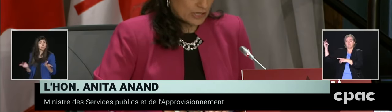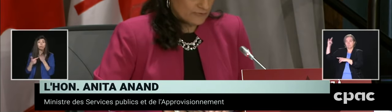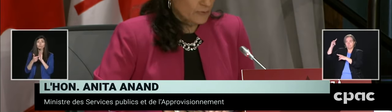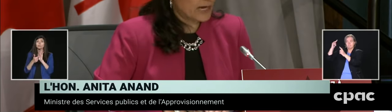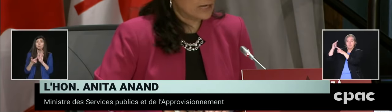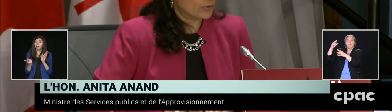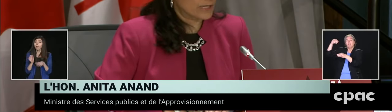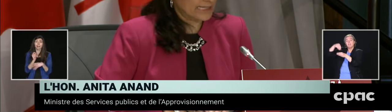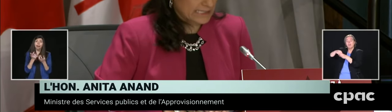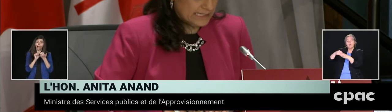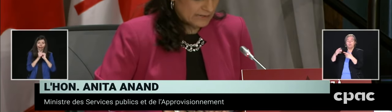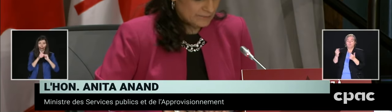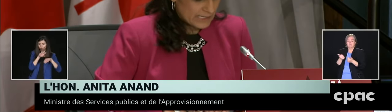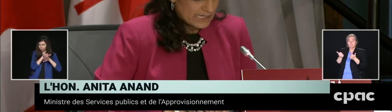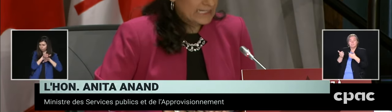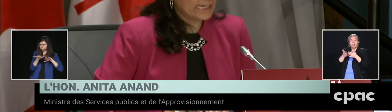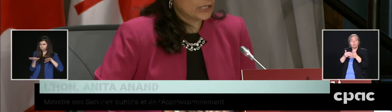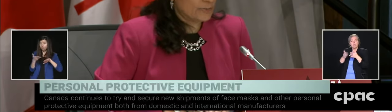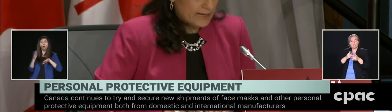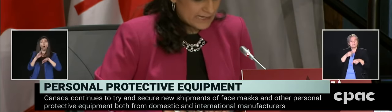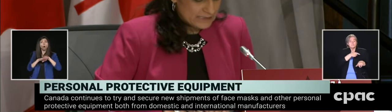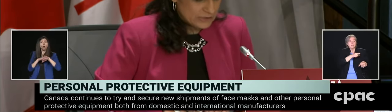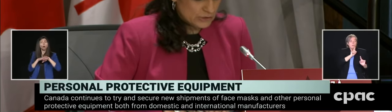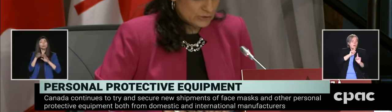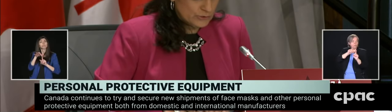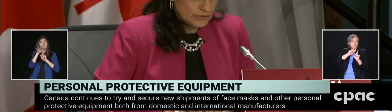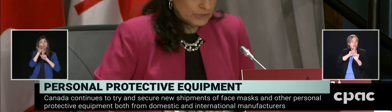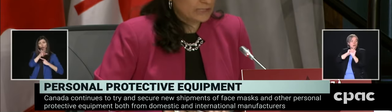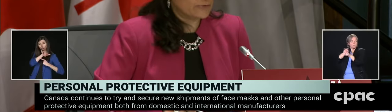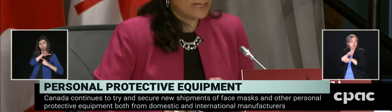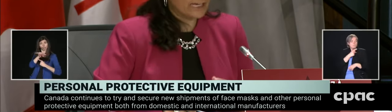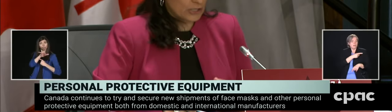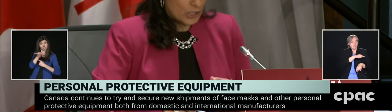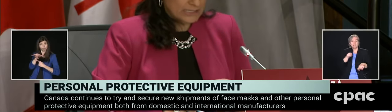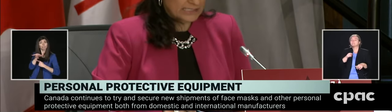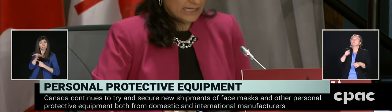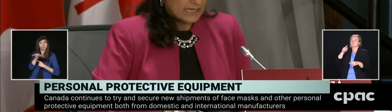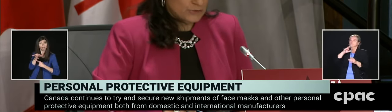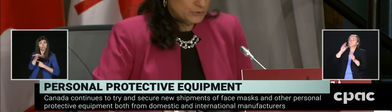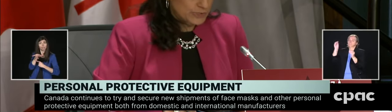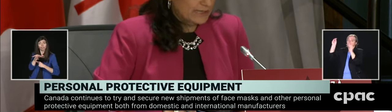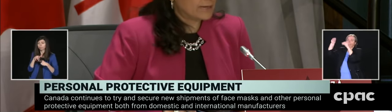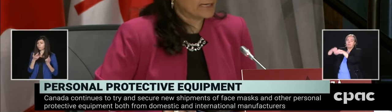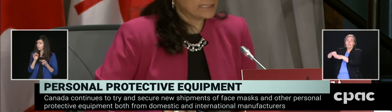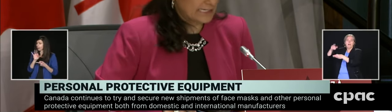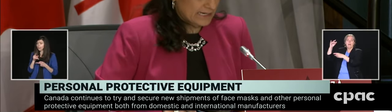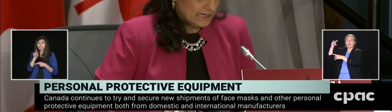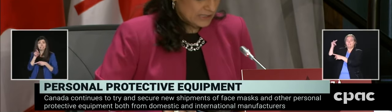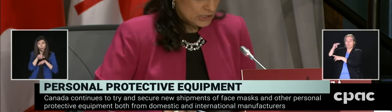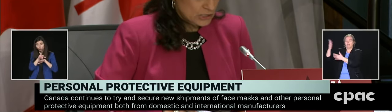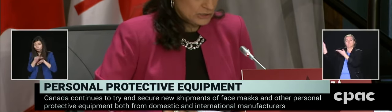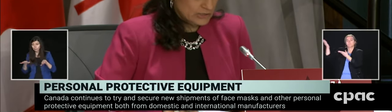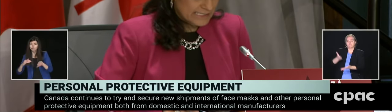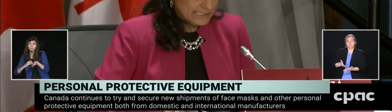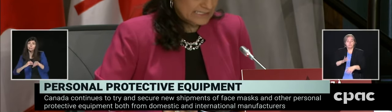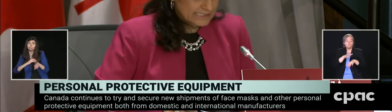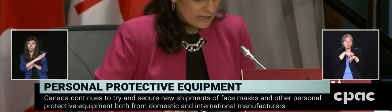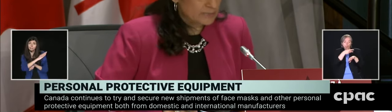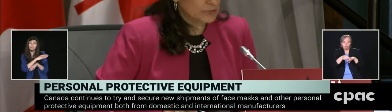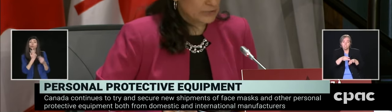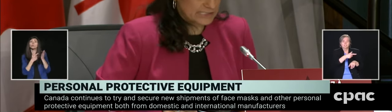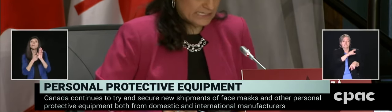leur envoi au Canada. Les commandes de la Nouvelle-Écosse et du Québec d'hier sont